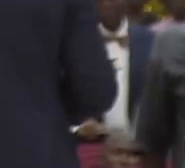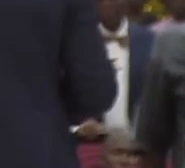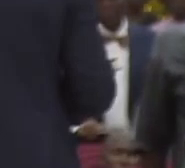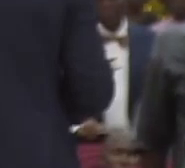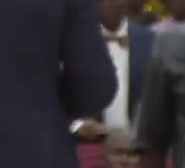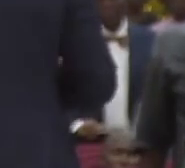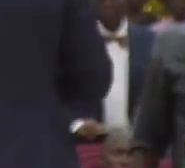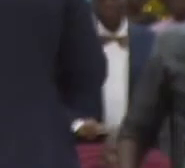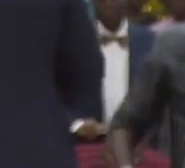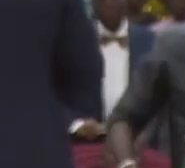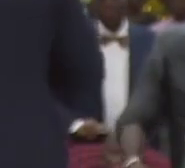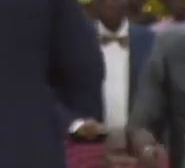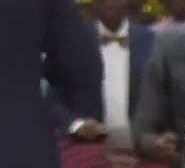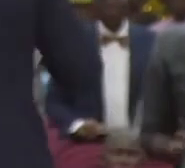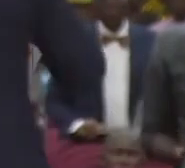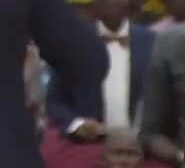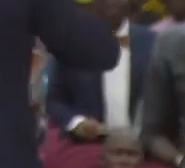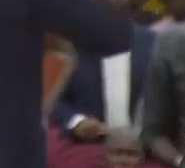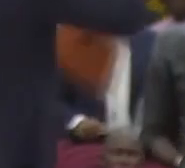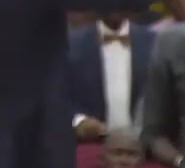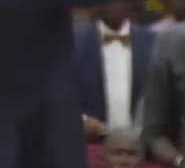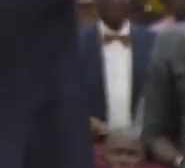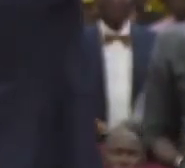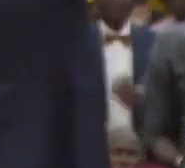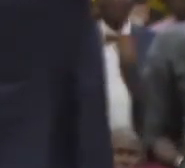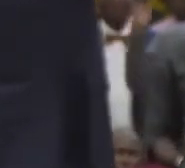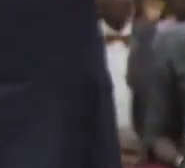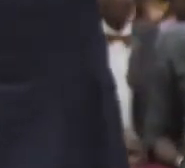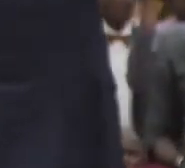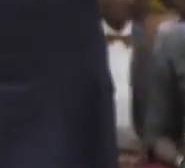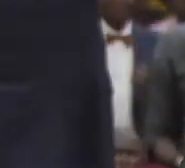In Jesus' mighty name, we have prayed.